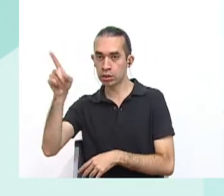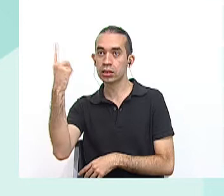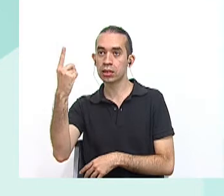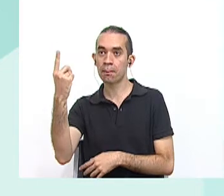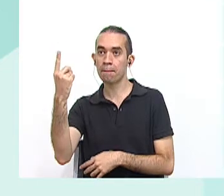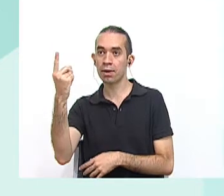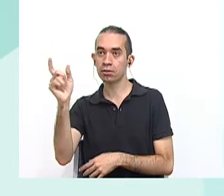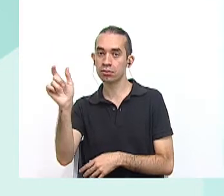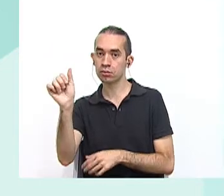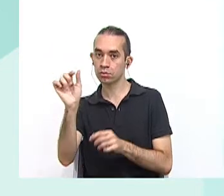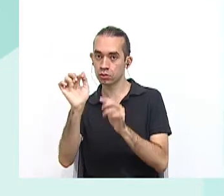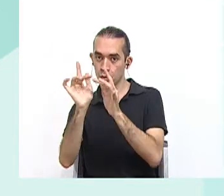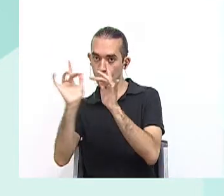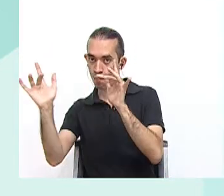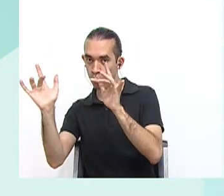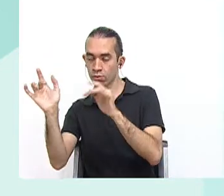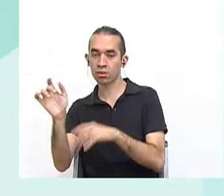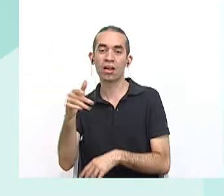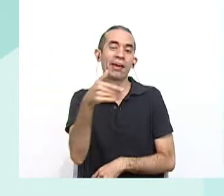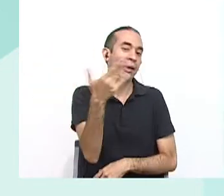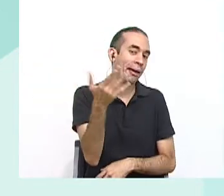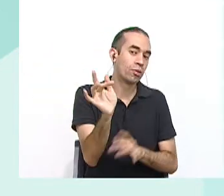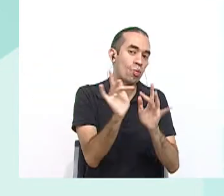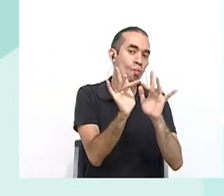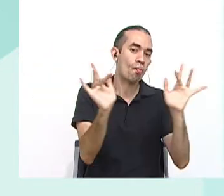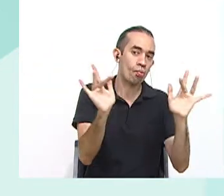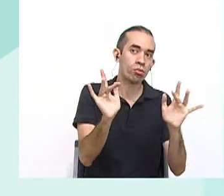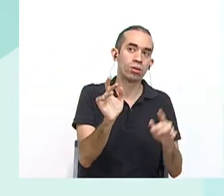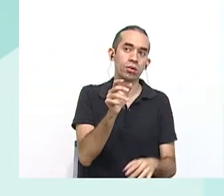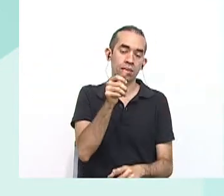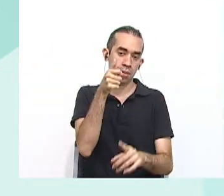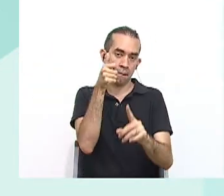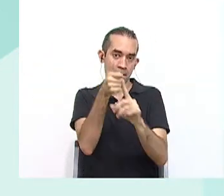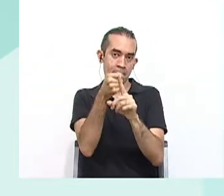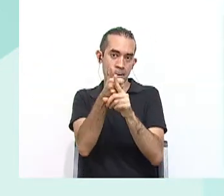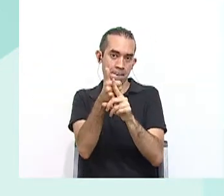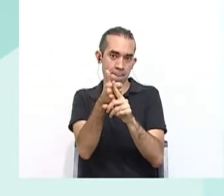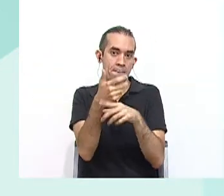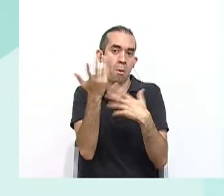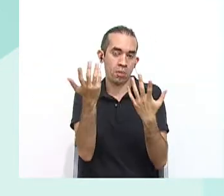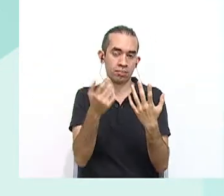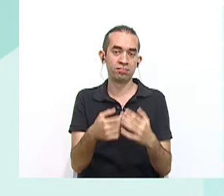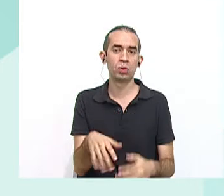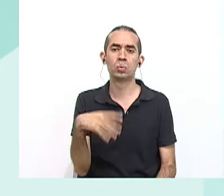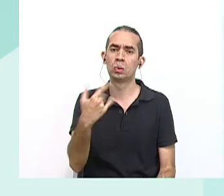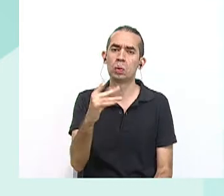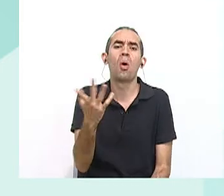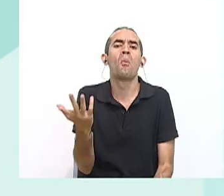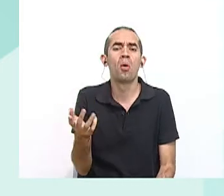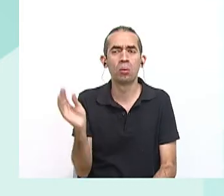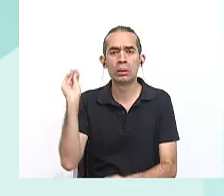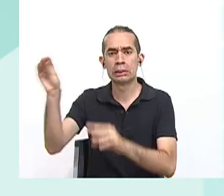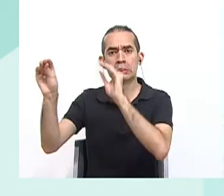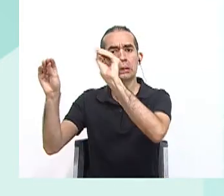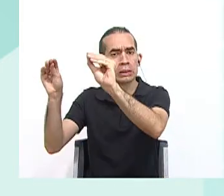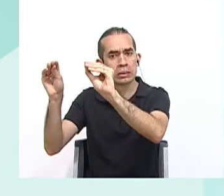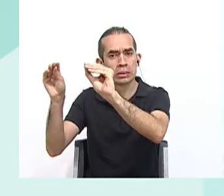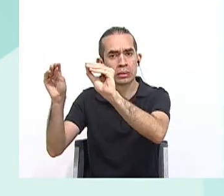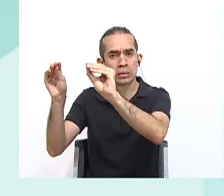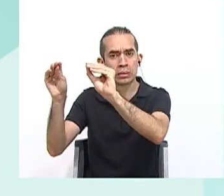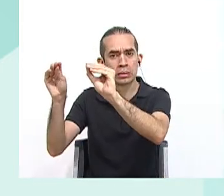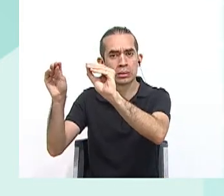lot about ourselves. How would you complete that one? Our search history always leaves